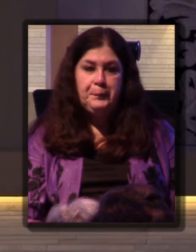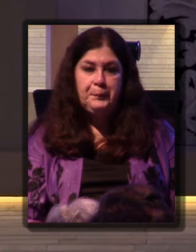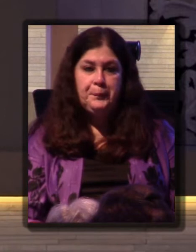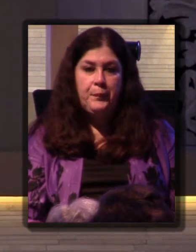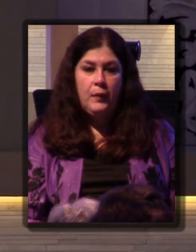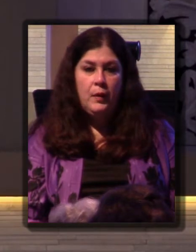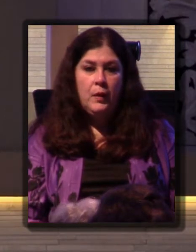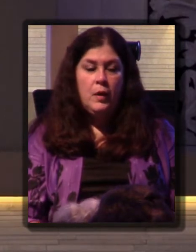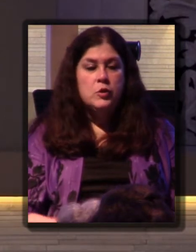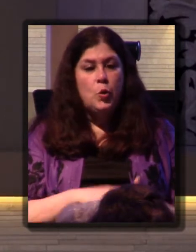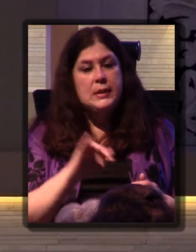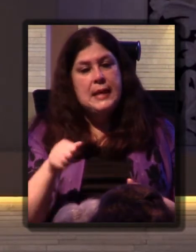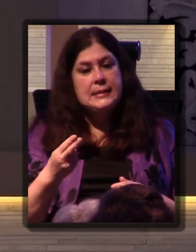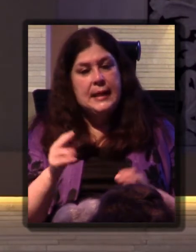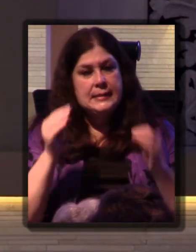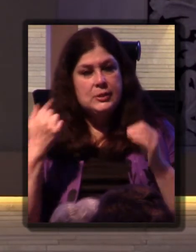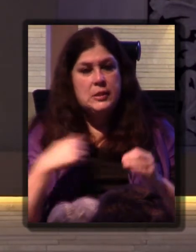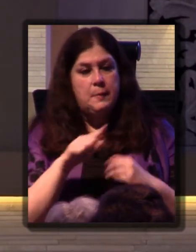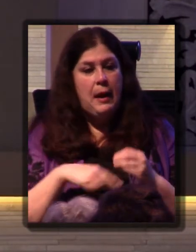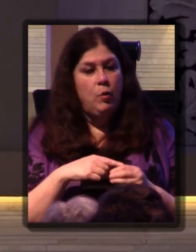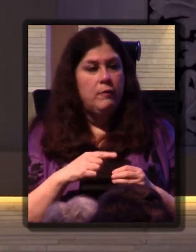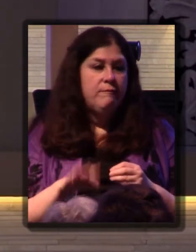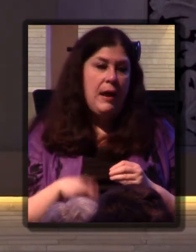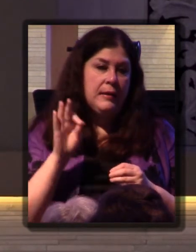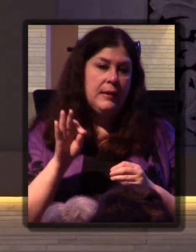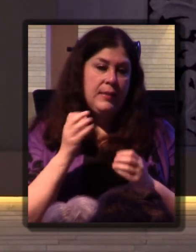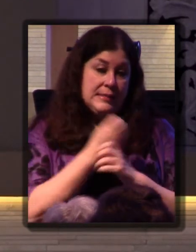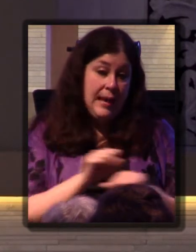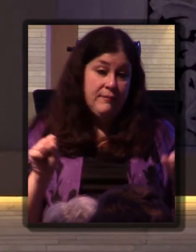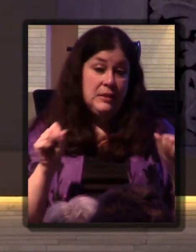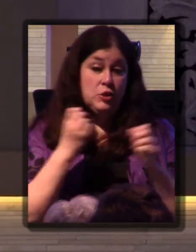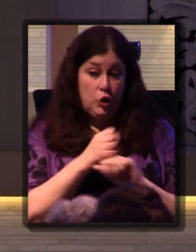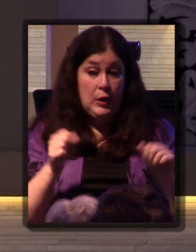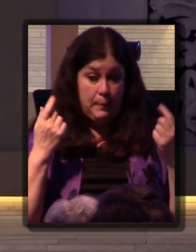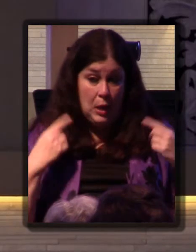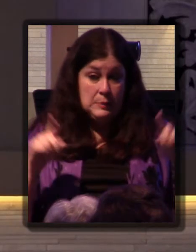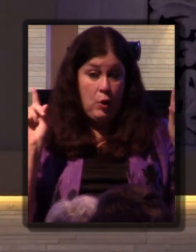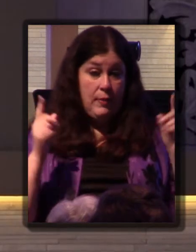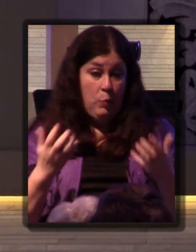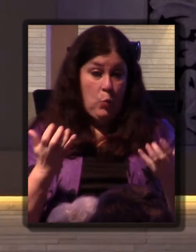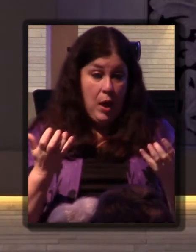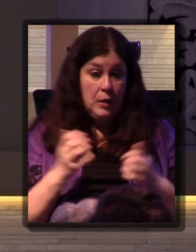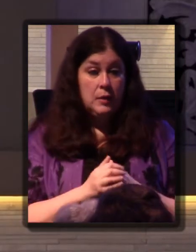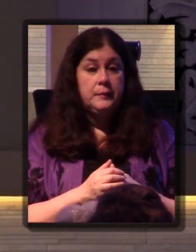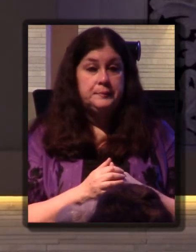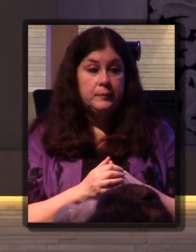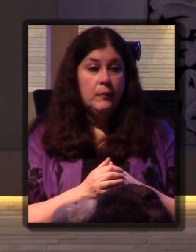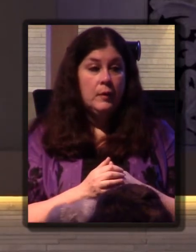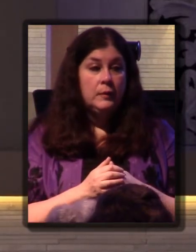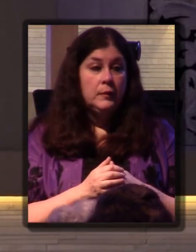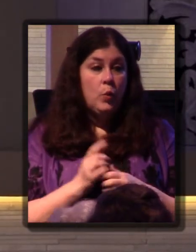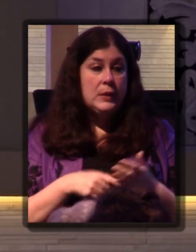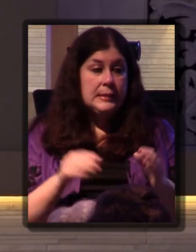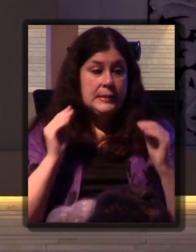25. And so, what does Isaiah have to teach us about finding the safety, security, and prosperity for which we long? What does he